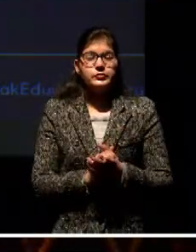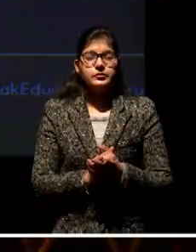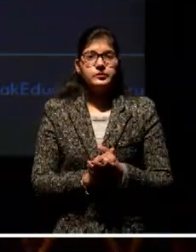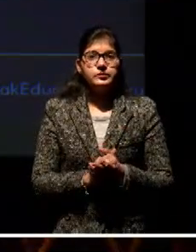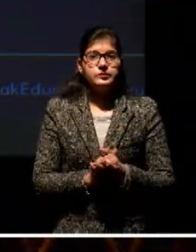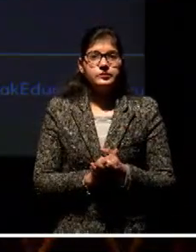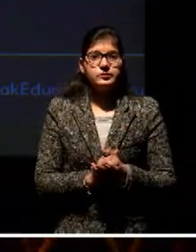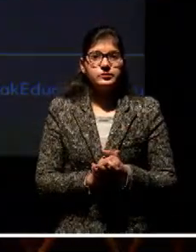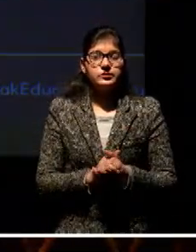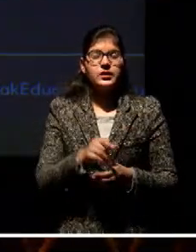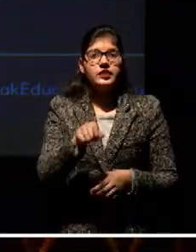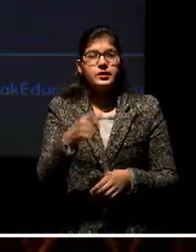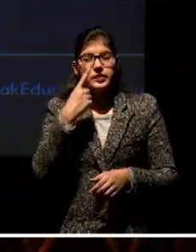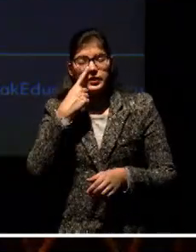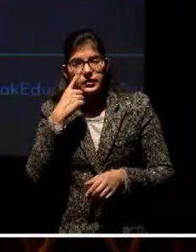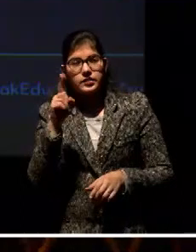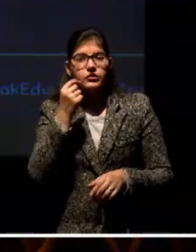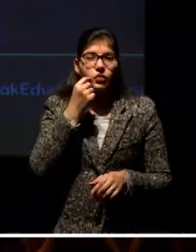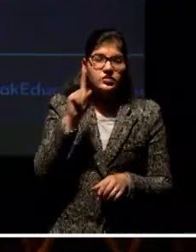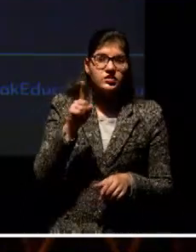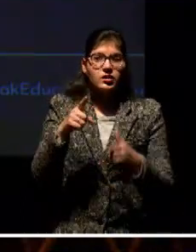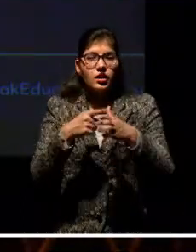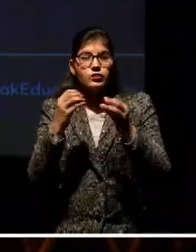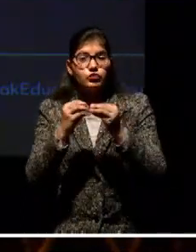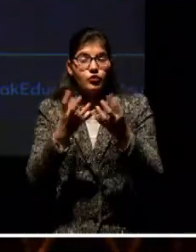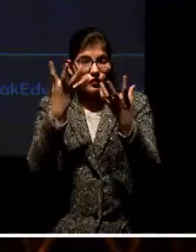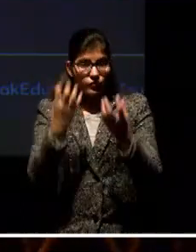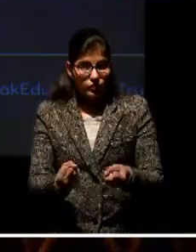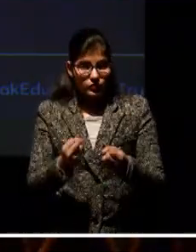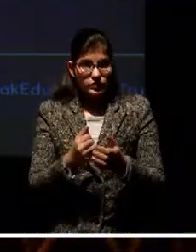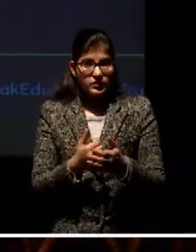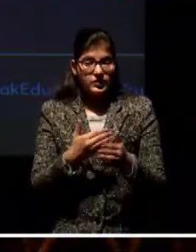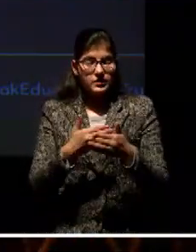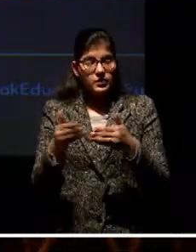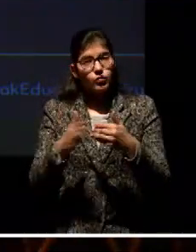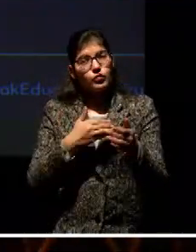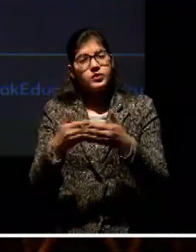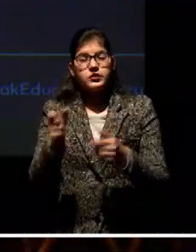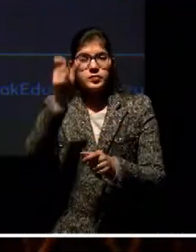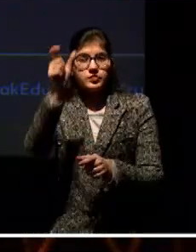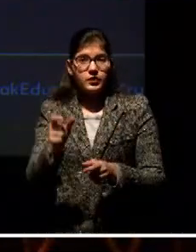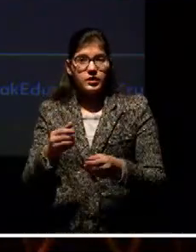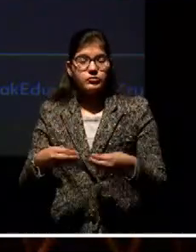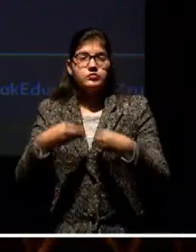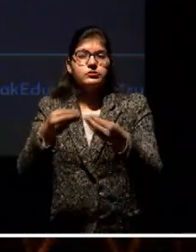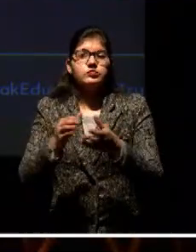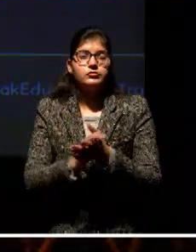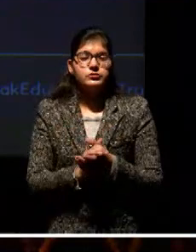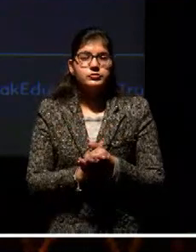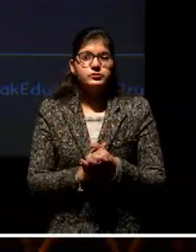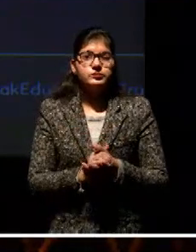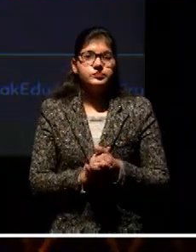whether he or she is suitable for a particular job or a range of jobs, can often be very accurately predicted if you had